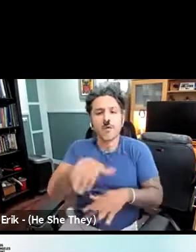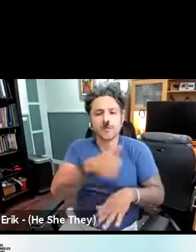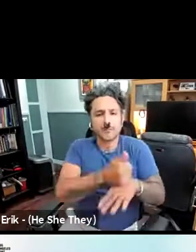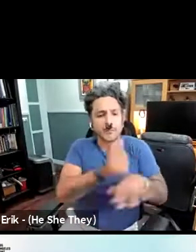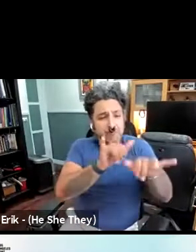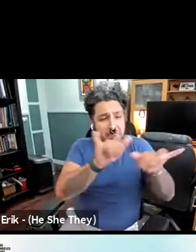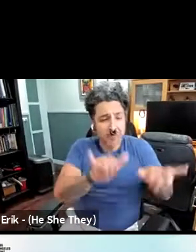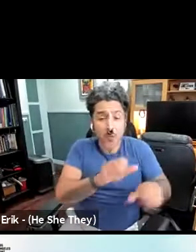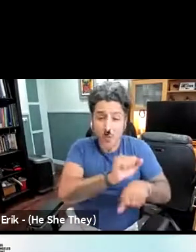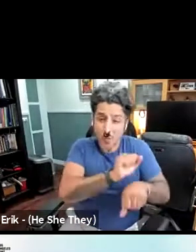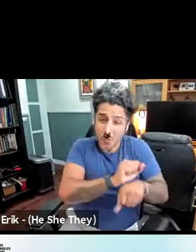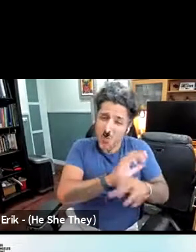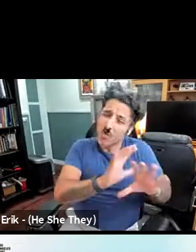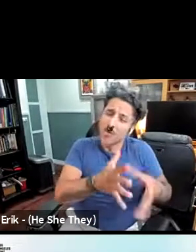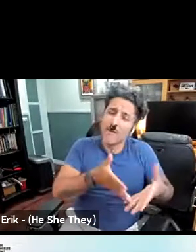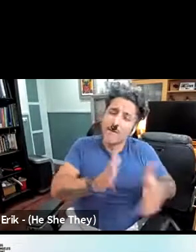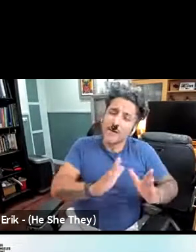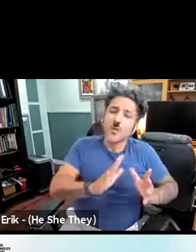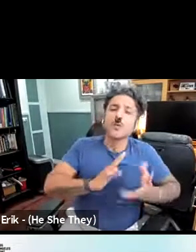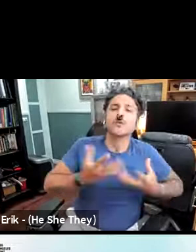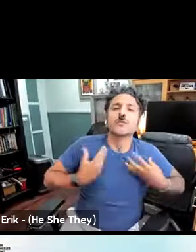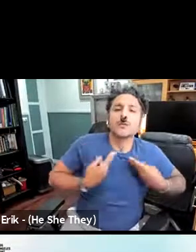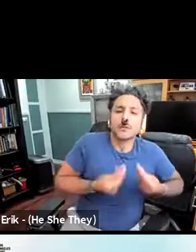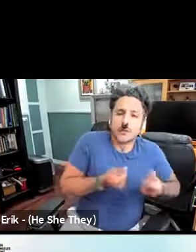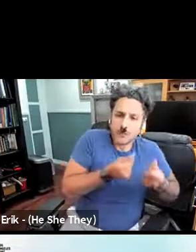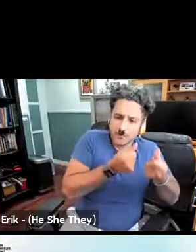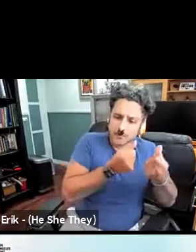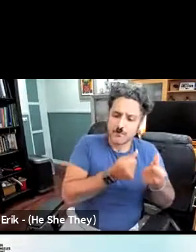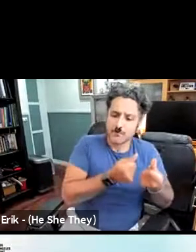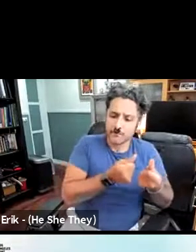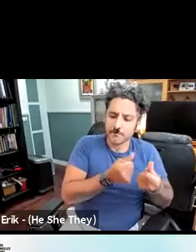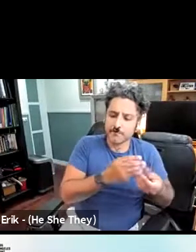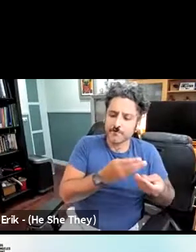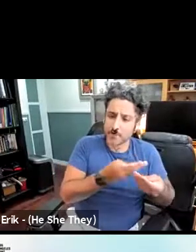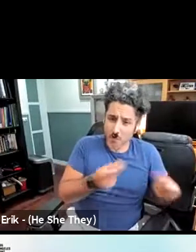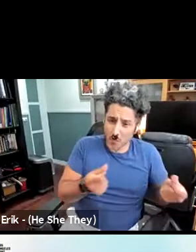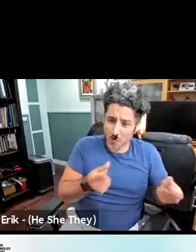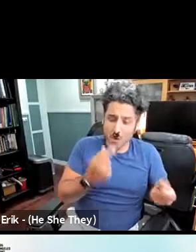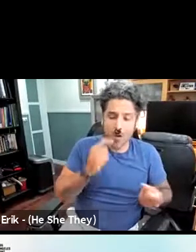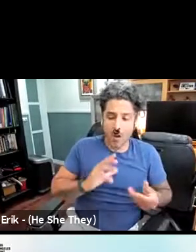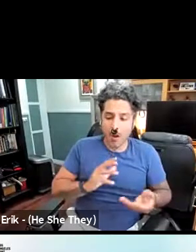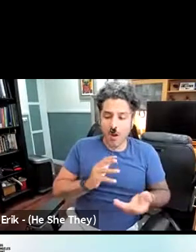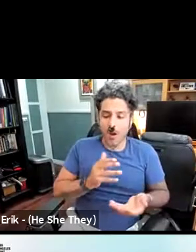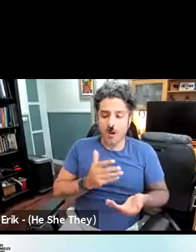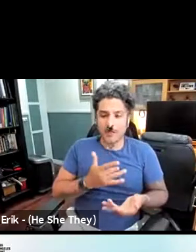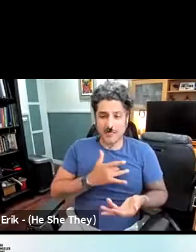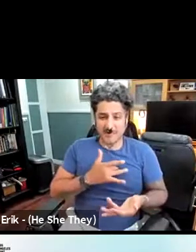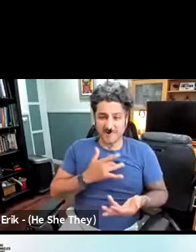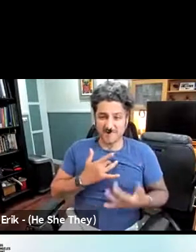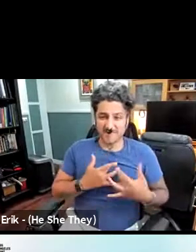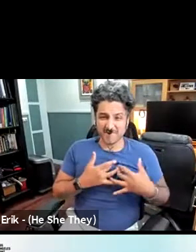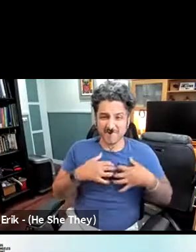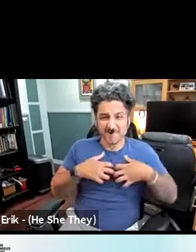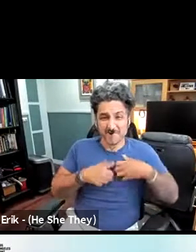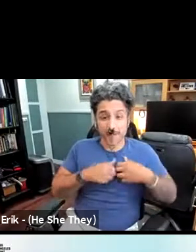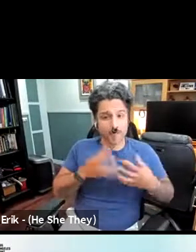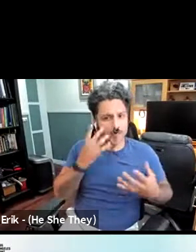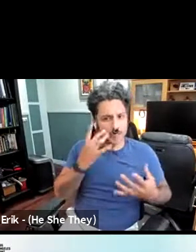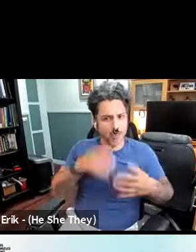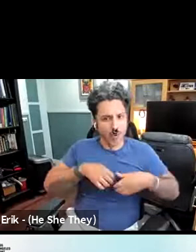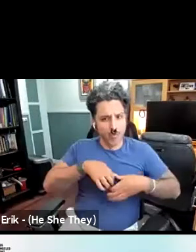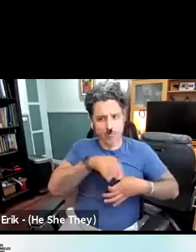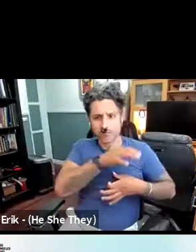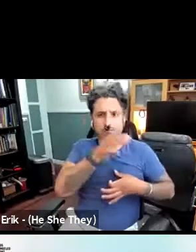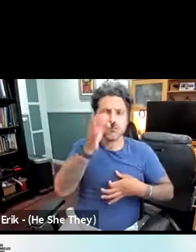how we find ways to heal. How we find ways to heal our wounds and understand and see people, see their soul, and